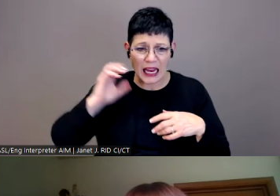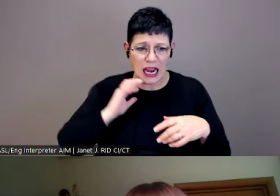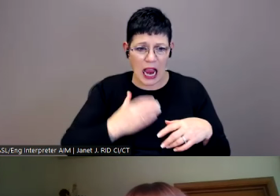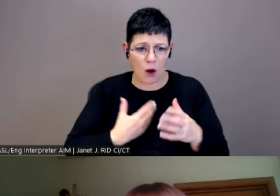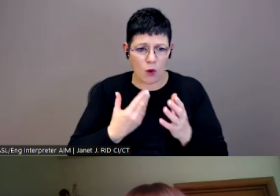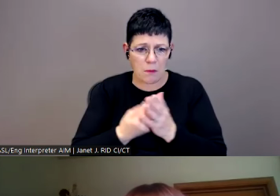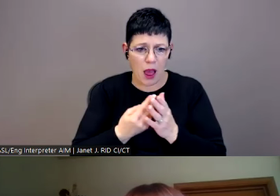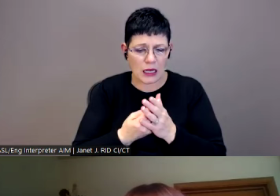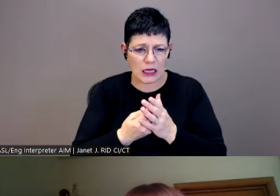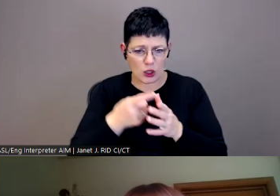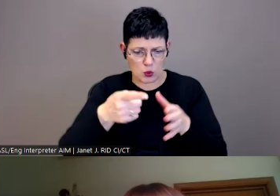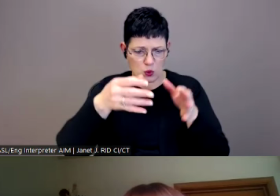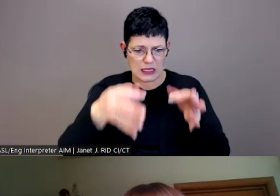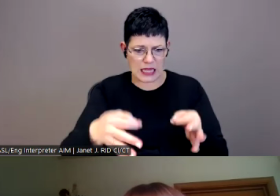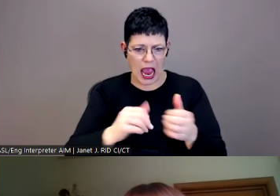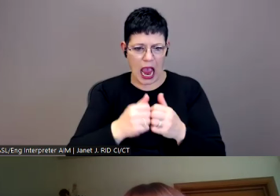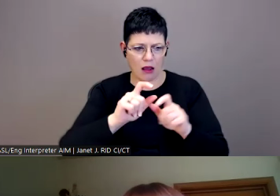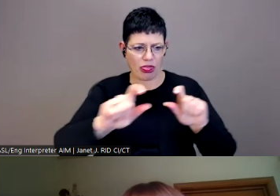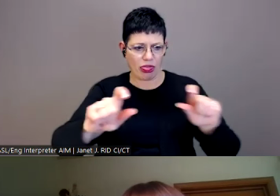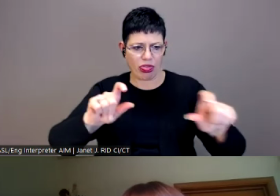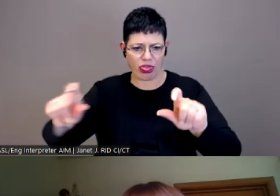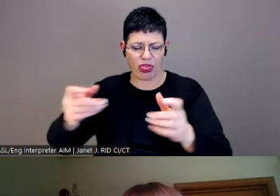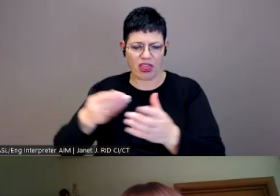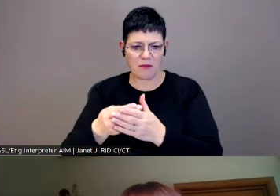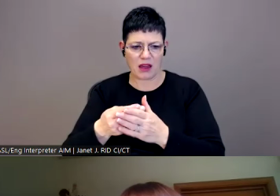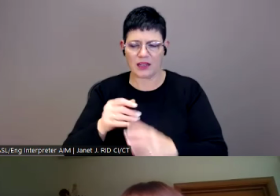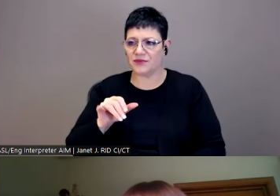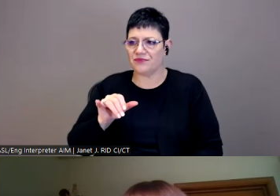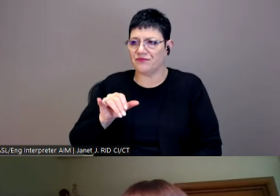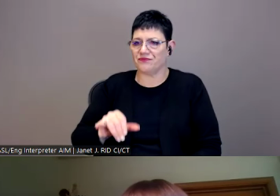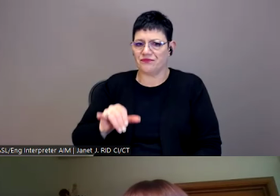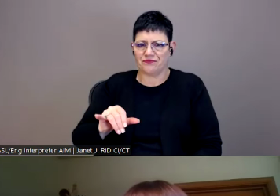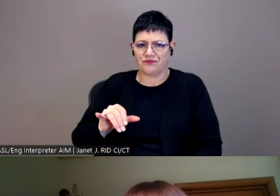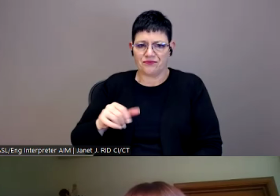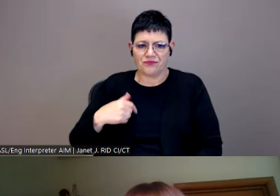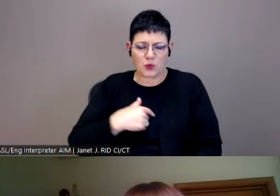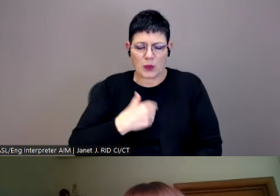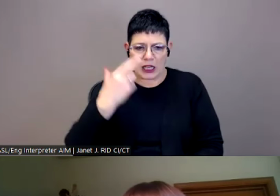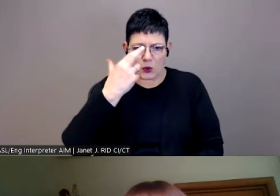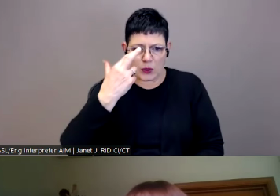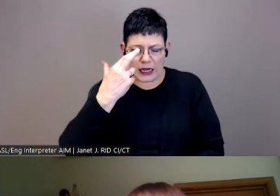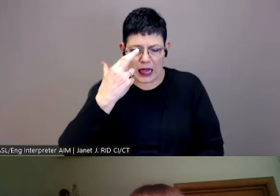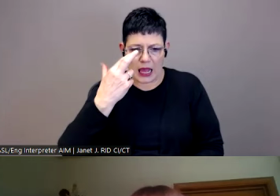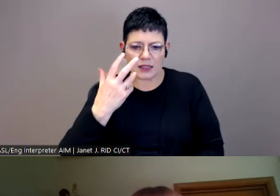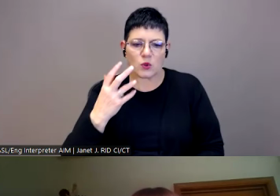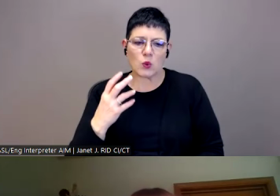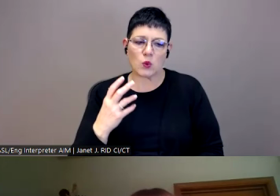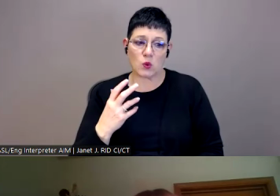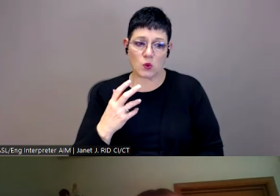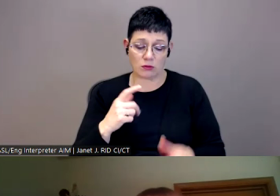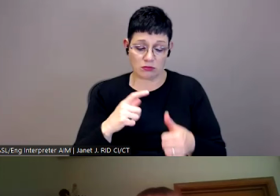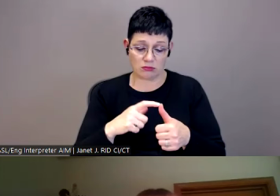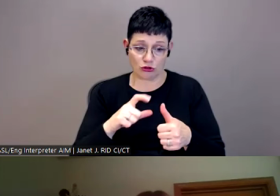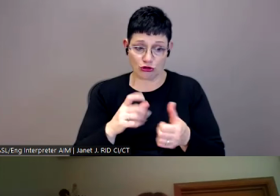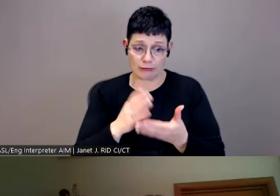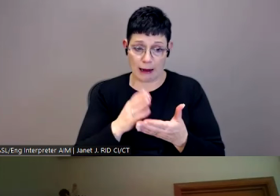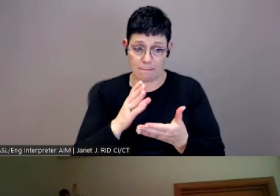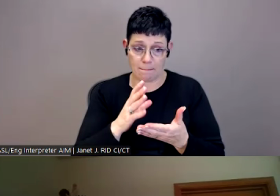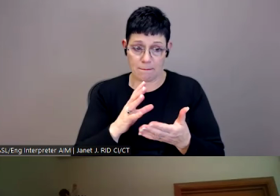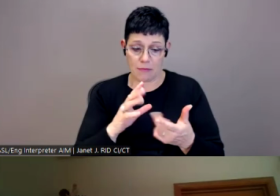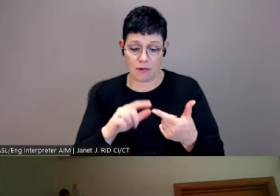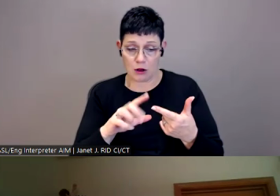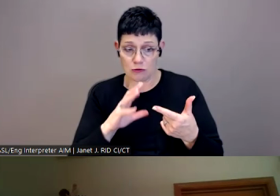you're deciding where it's going. And so we had a decision to make there. We could stop, talk,